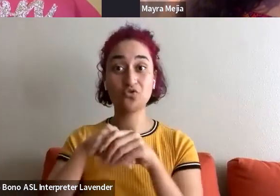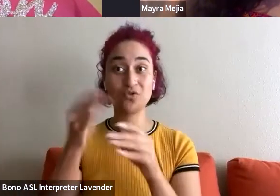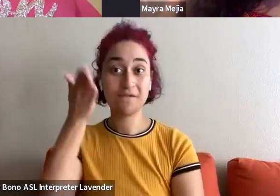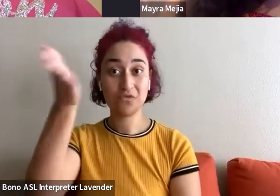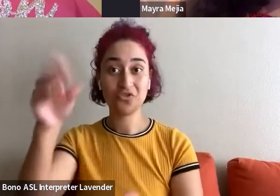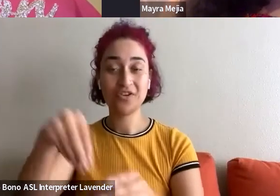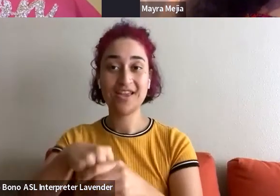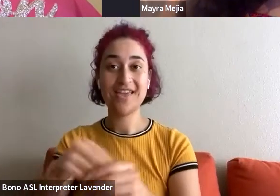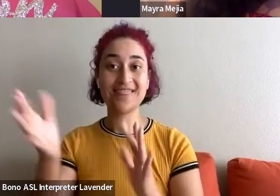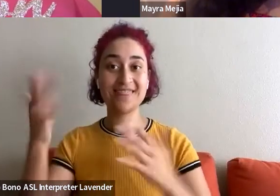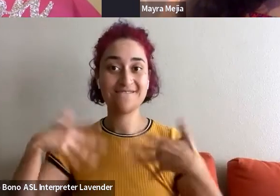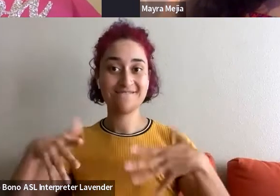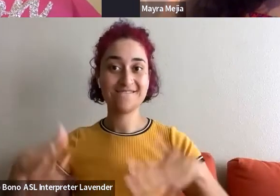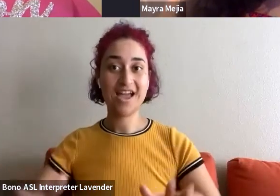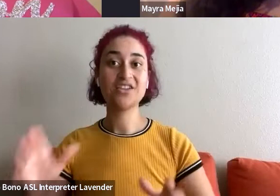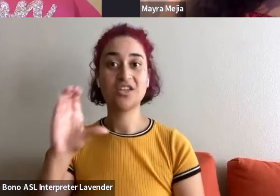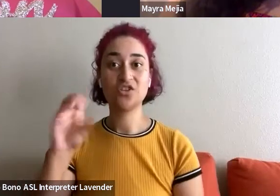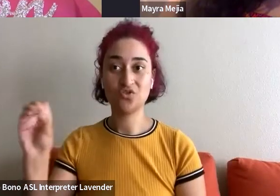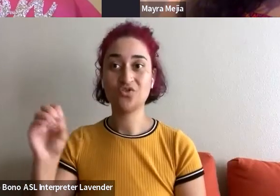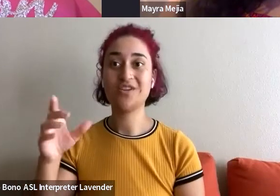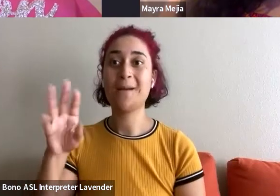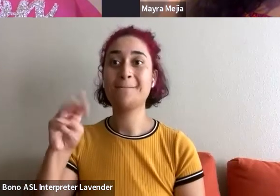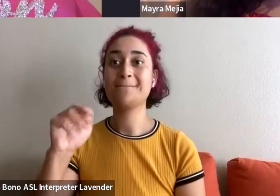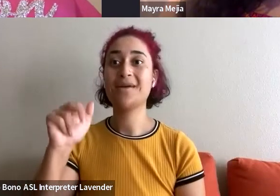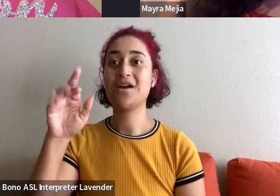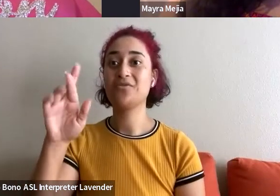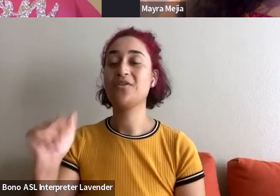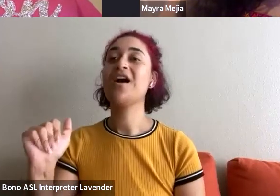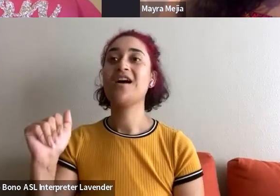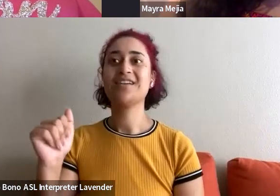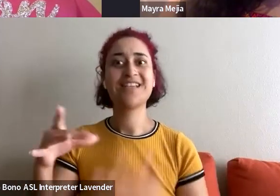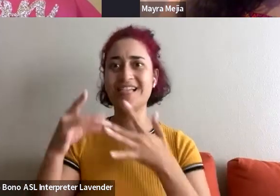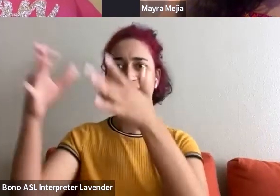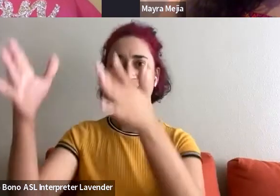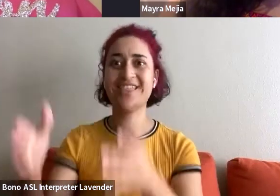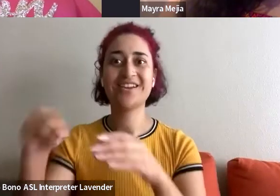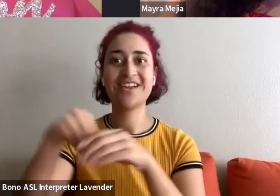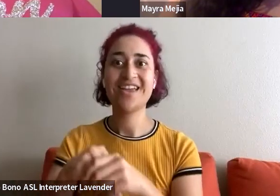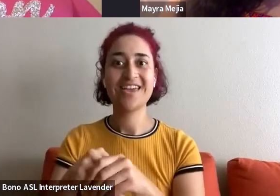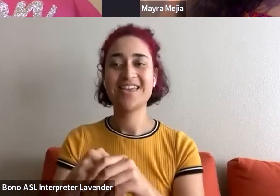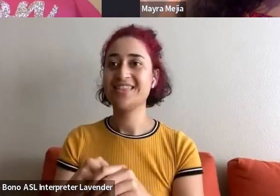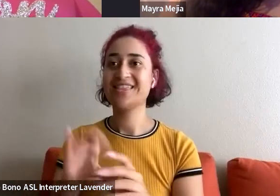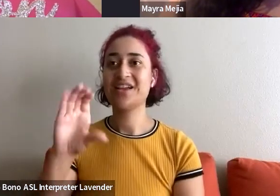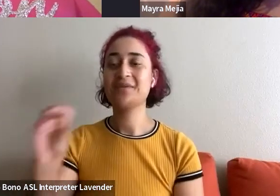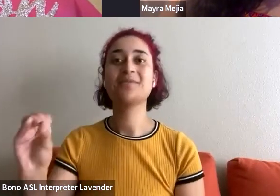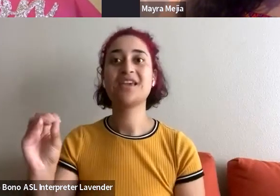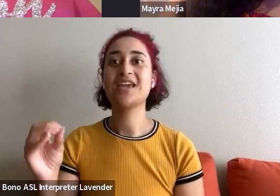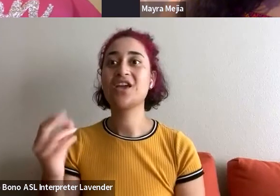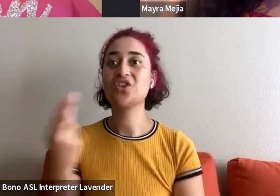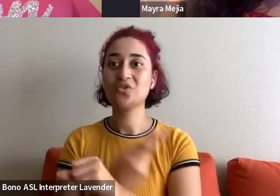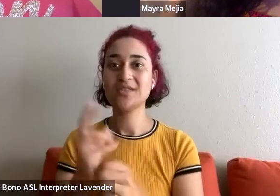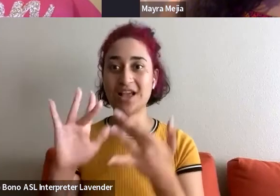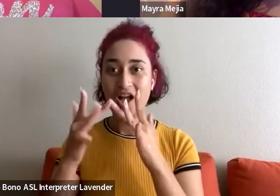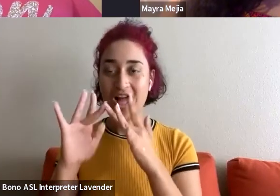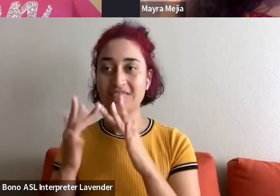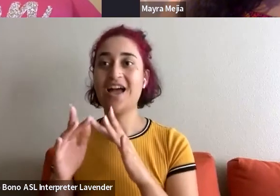industry, Mayra is a leader in the community, using the media as a way to be an activist, pushing for more